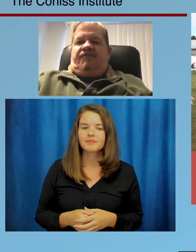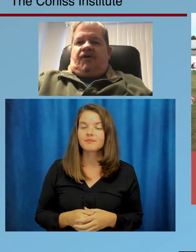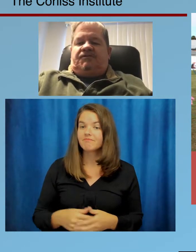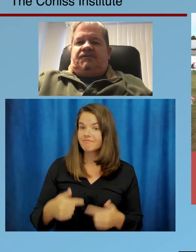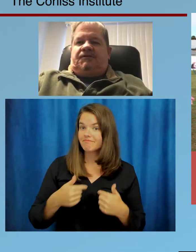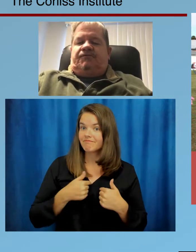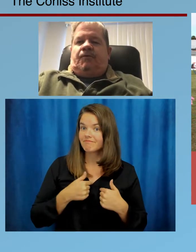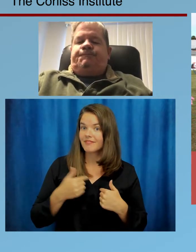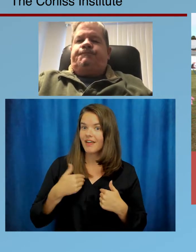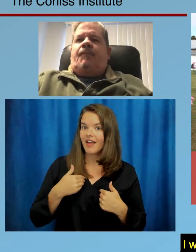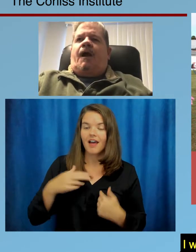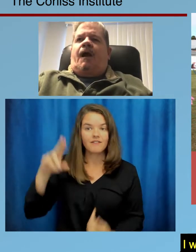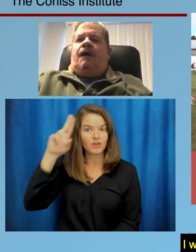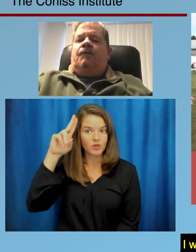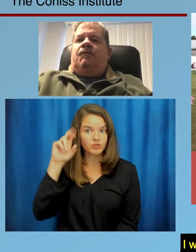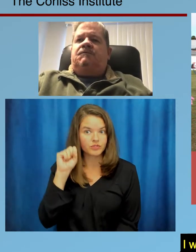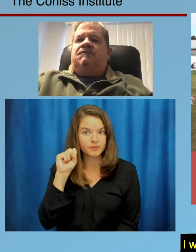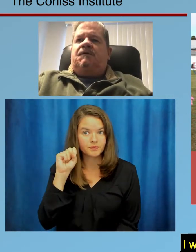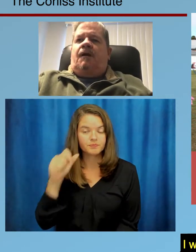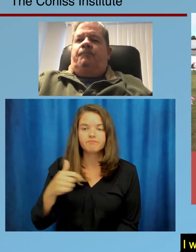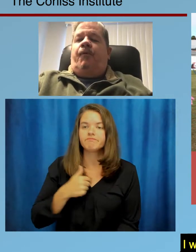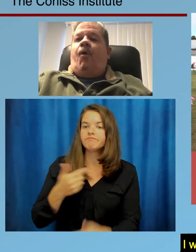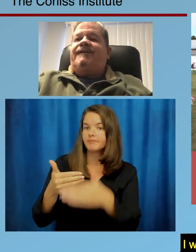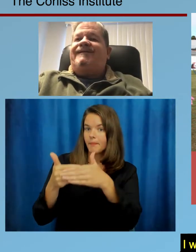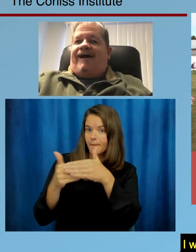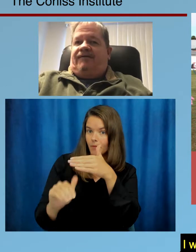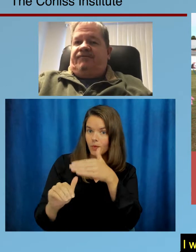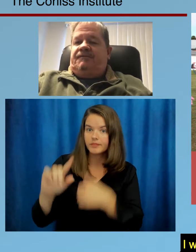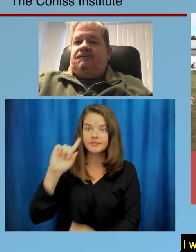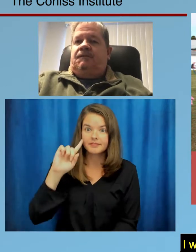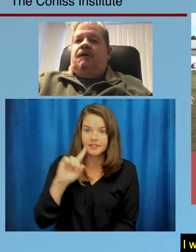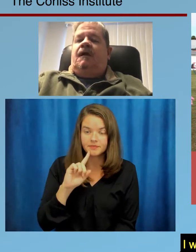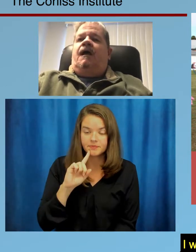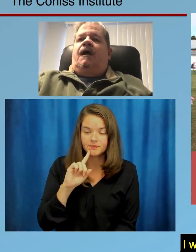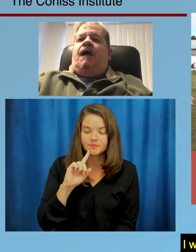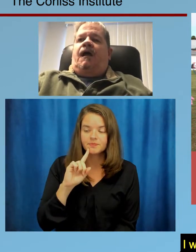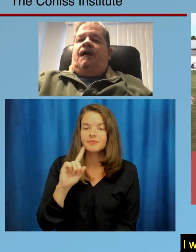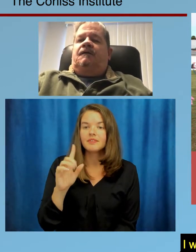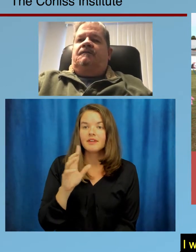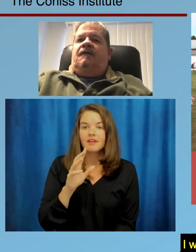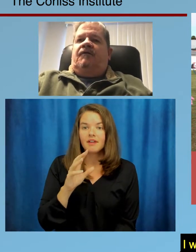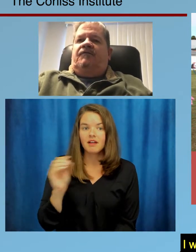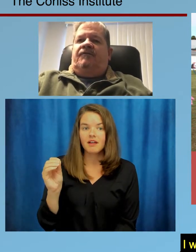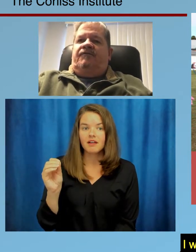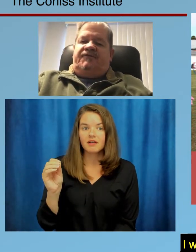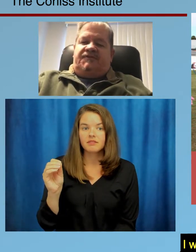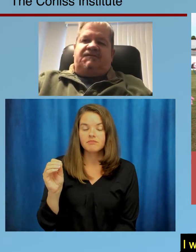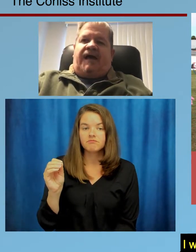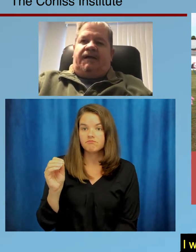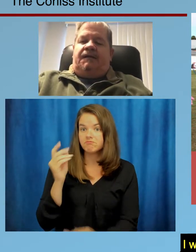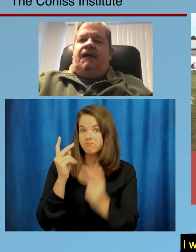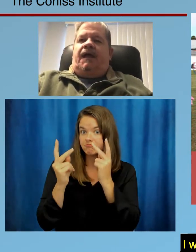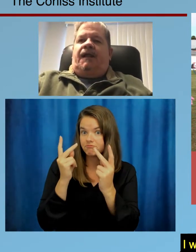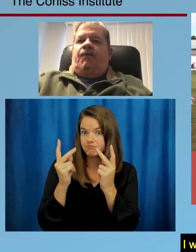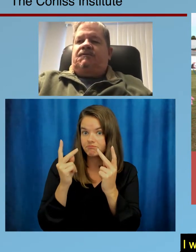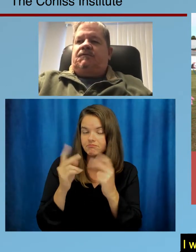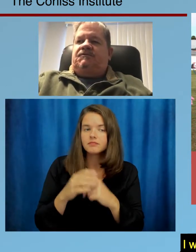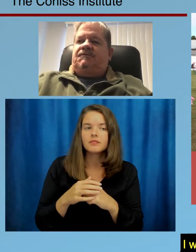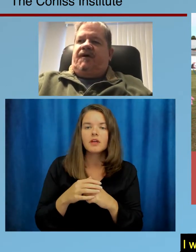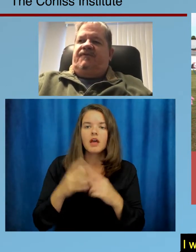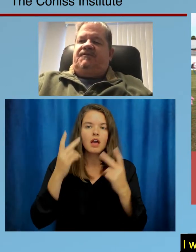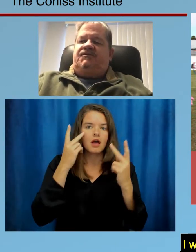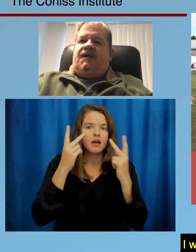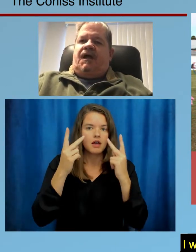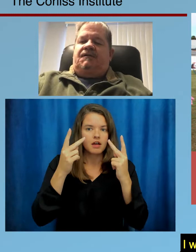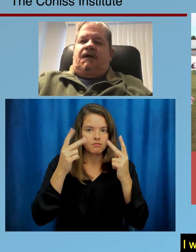I have Usher syndrome. I was born deaf and sighted, and I was